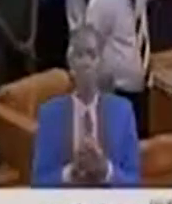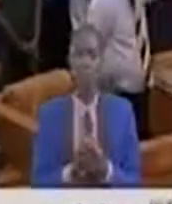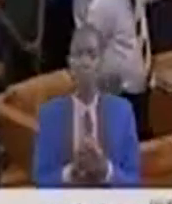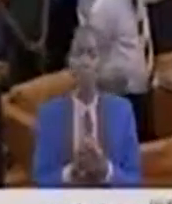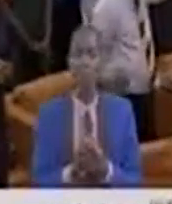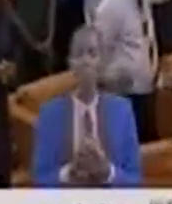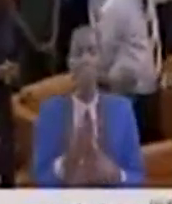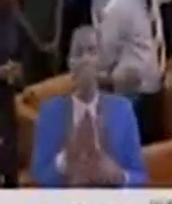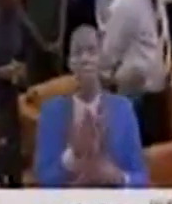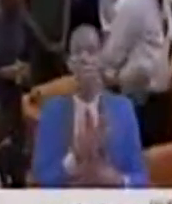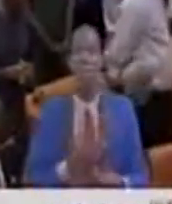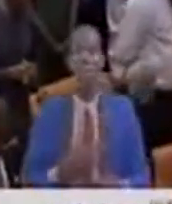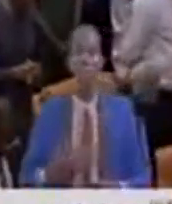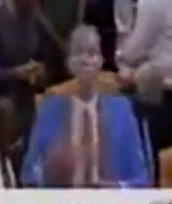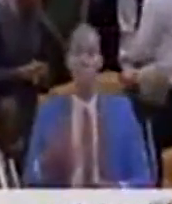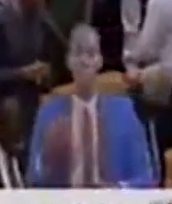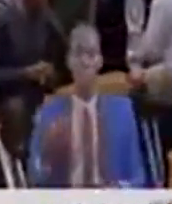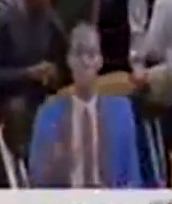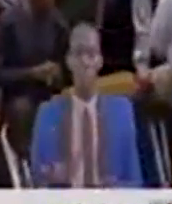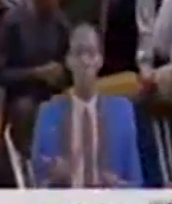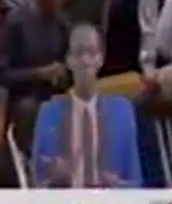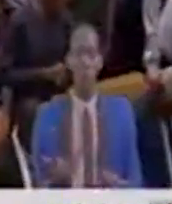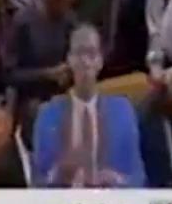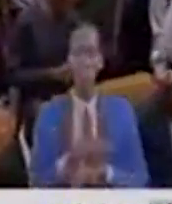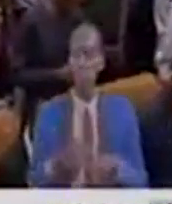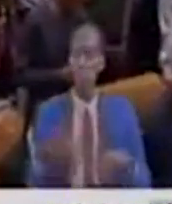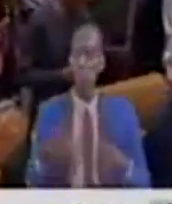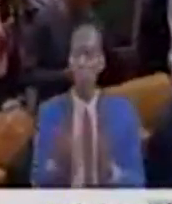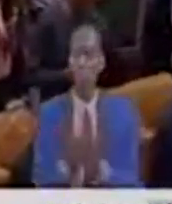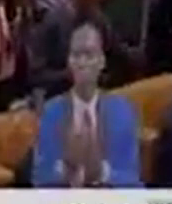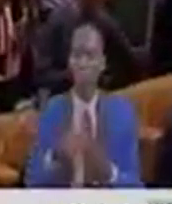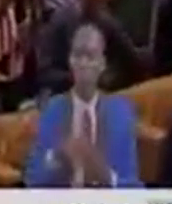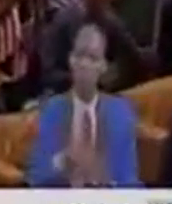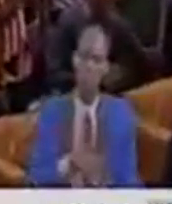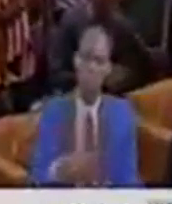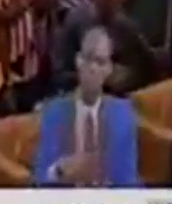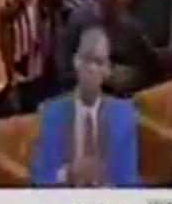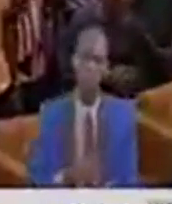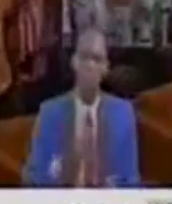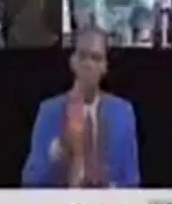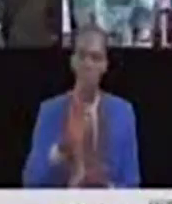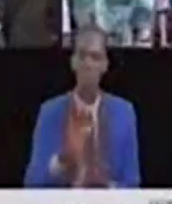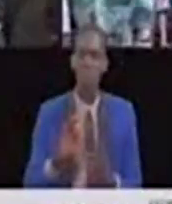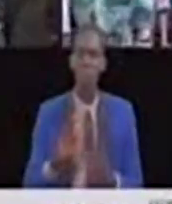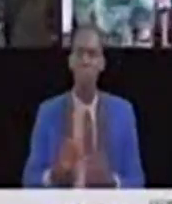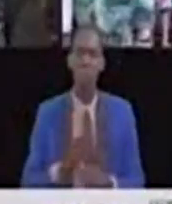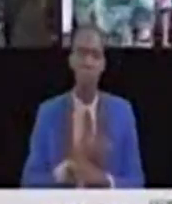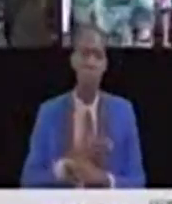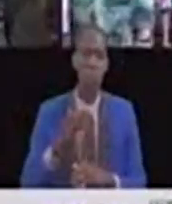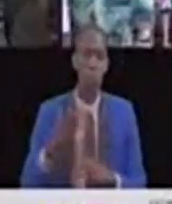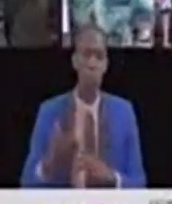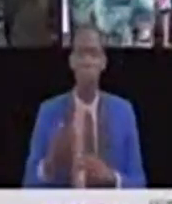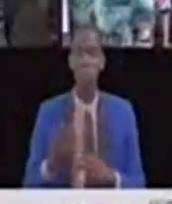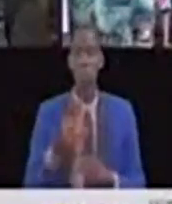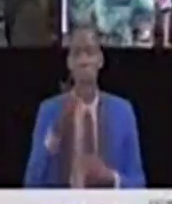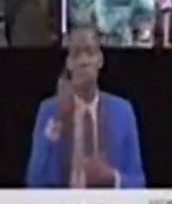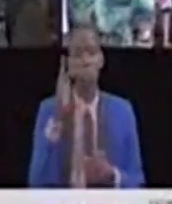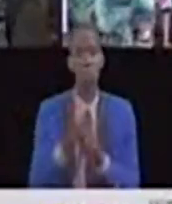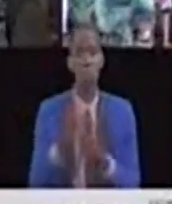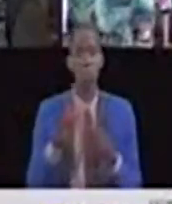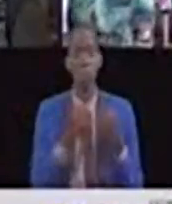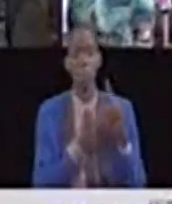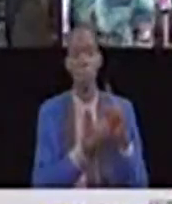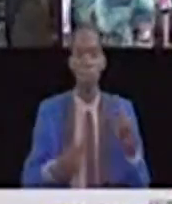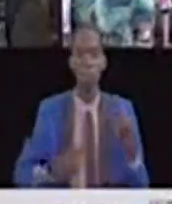and to weaken your commitment to the Lord and your commitment to your home.